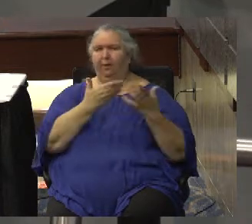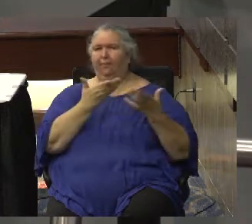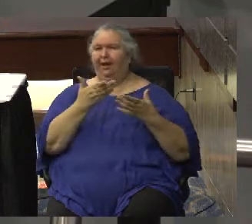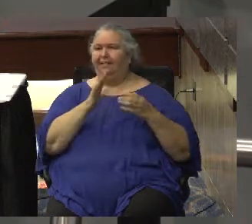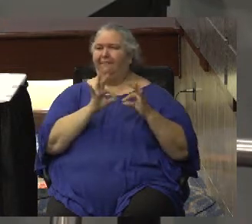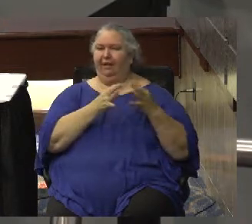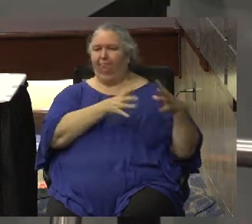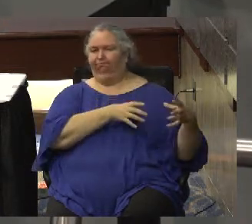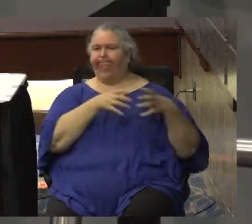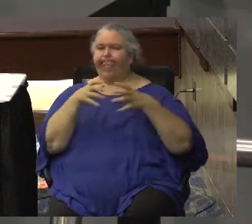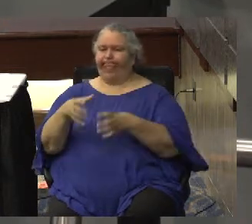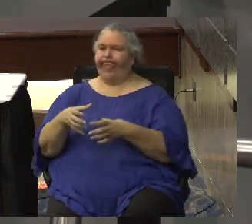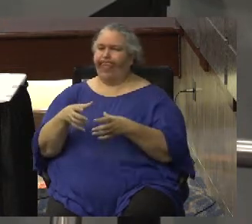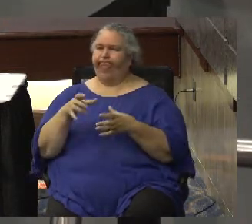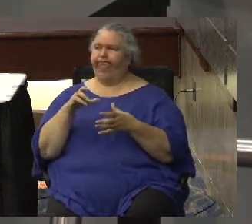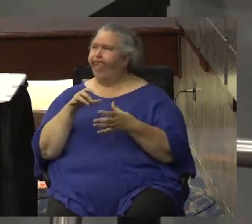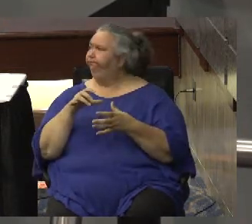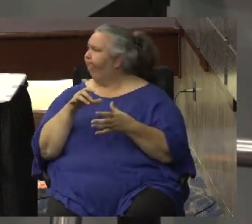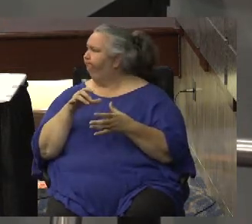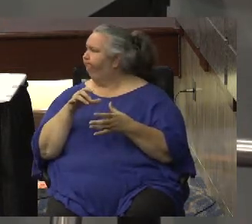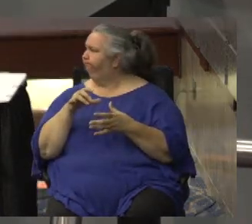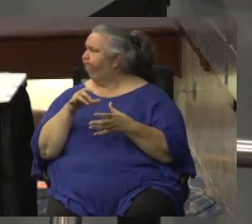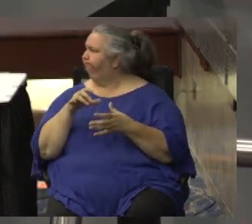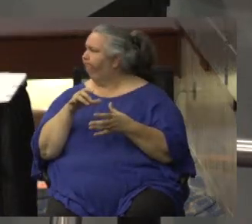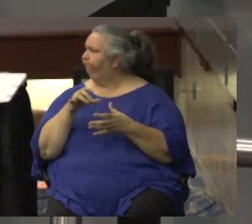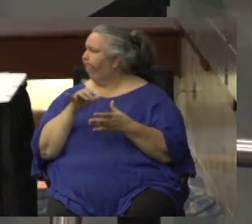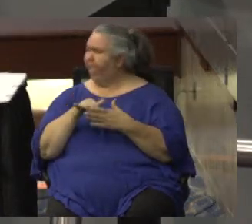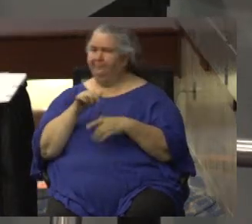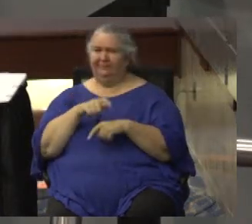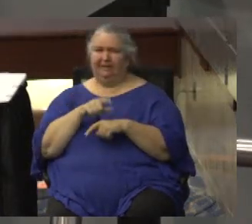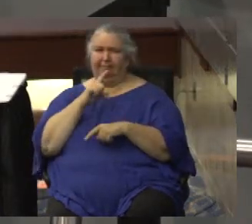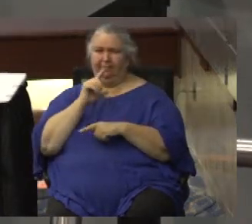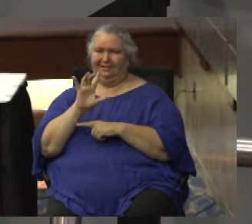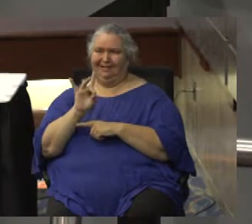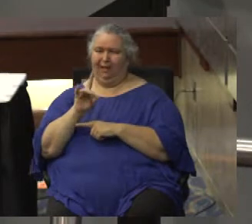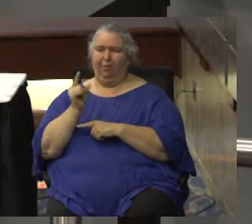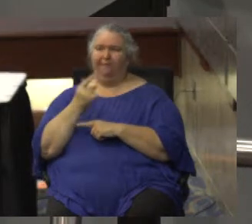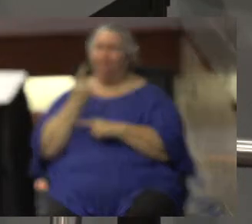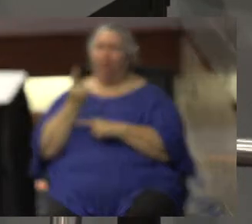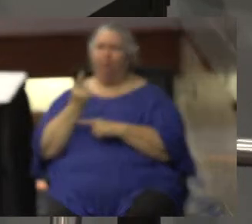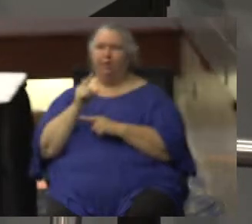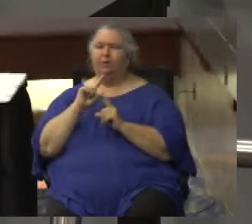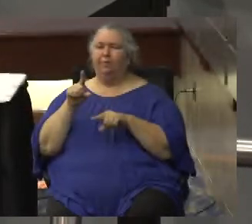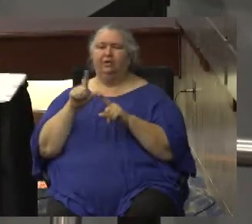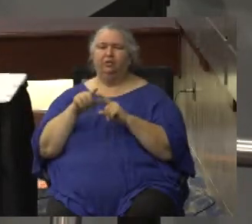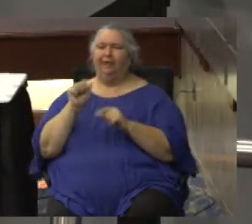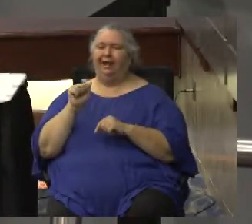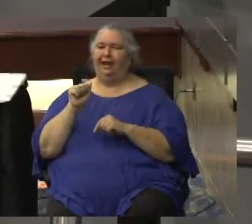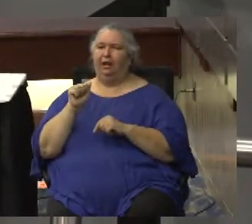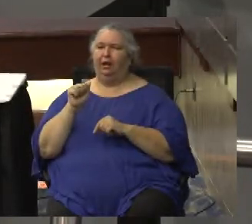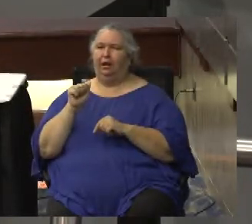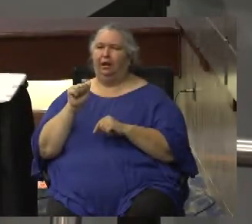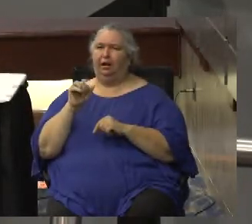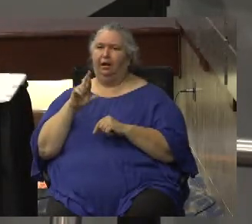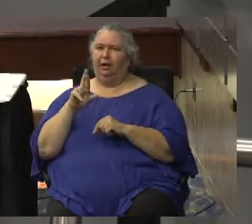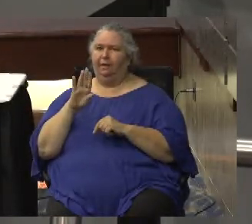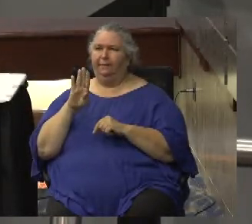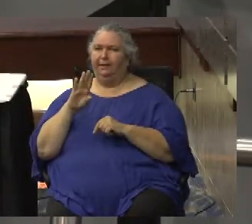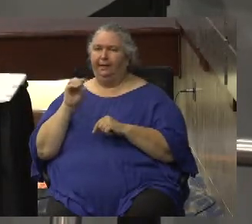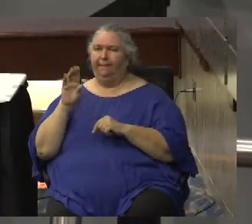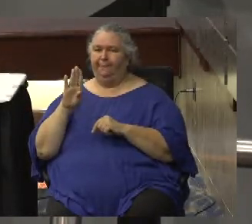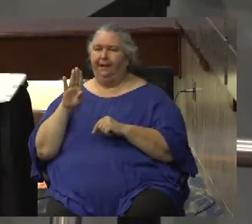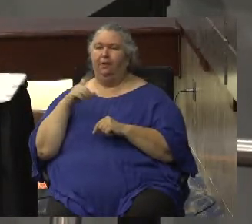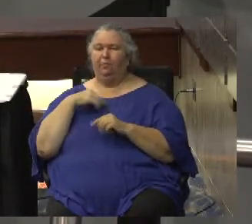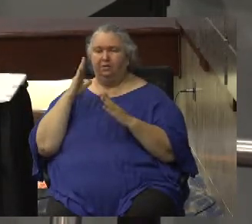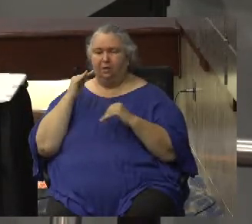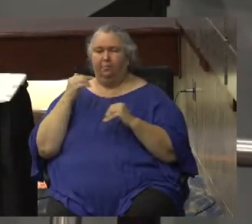family, which this time was 8. We've always done Airbnb, so we were hoping that we could get an Airbnb, so when we